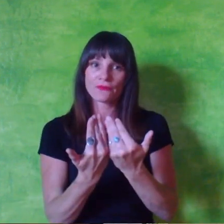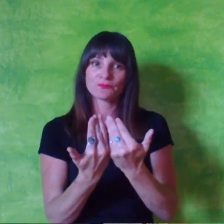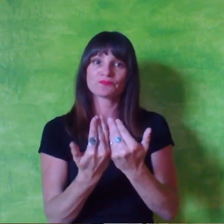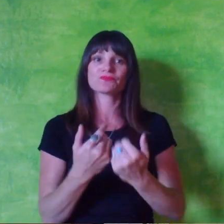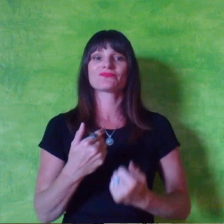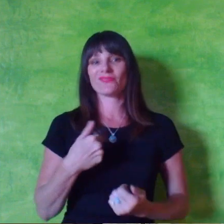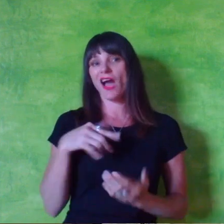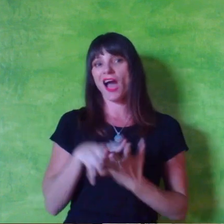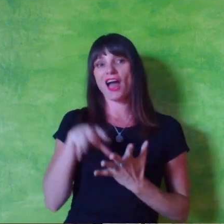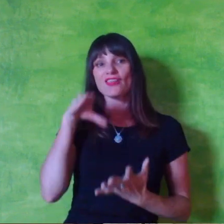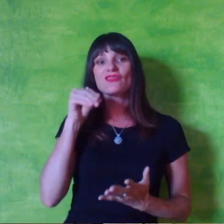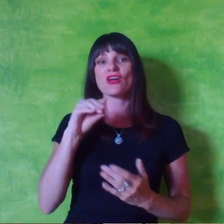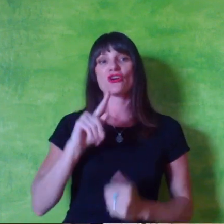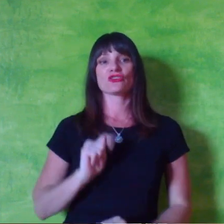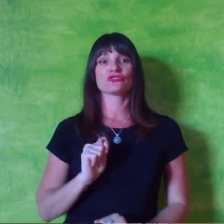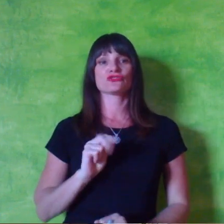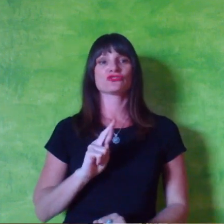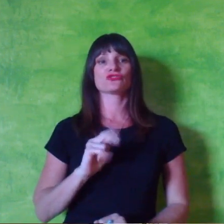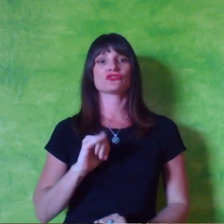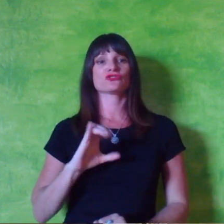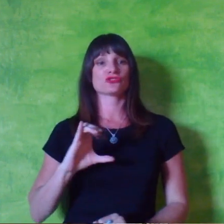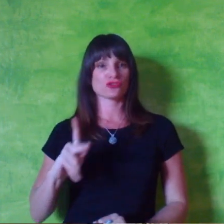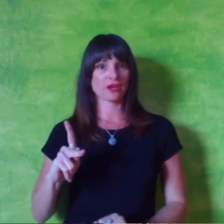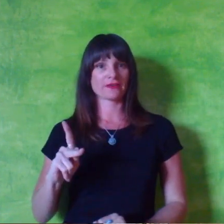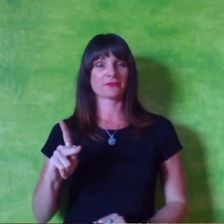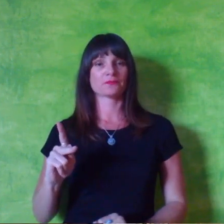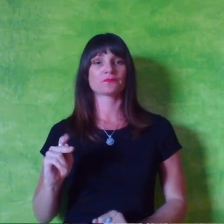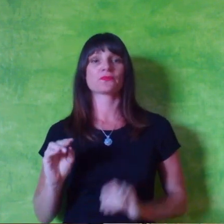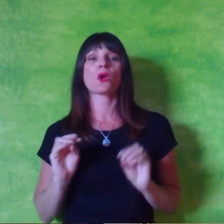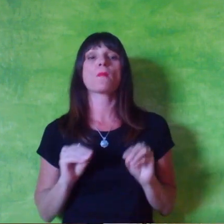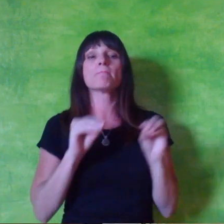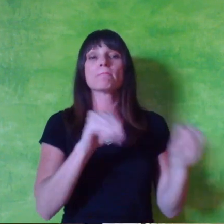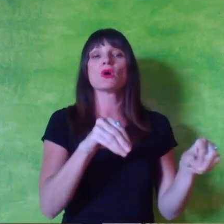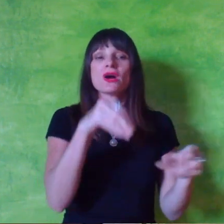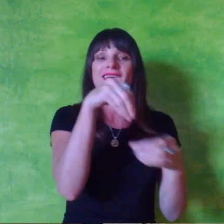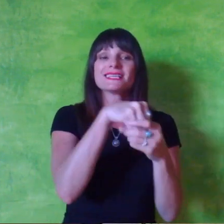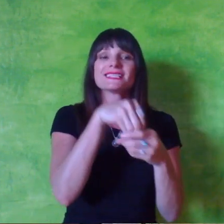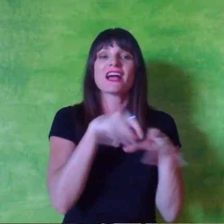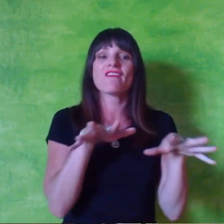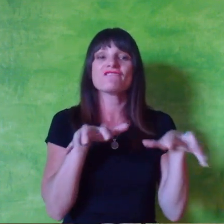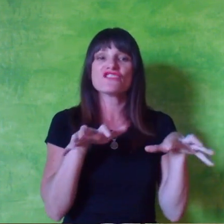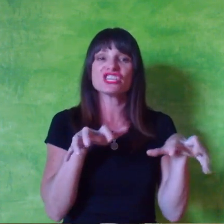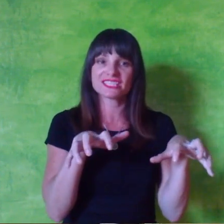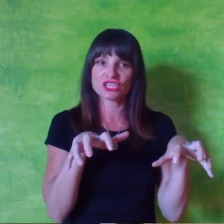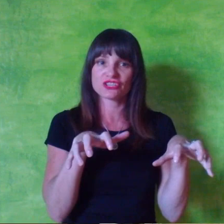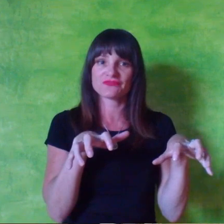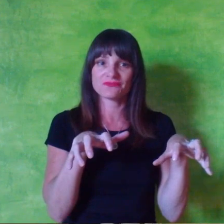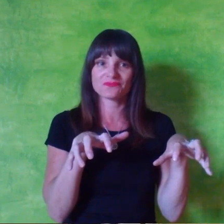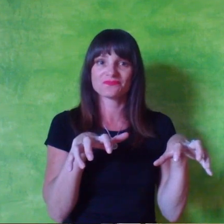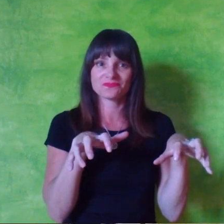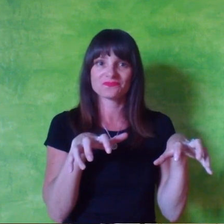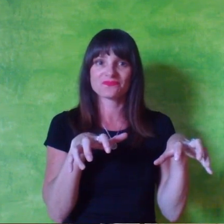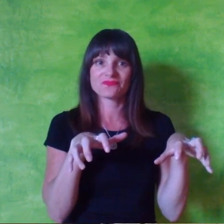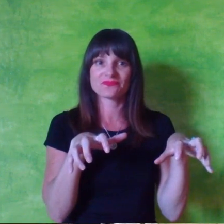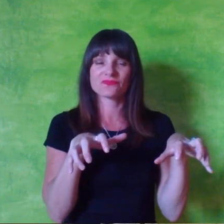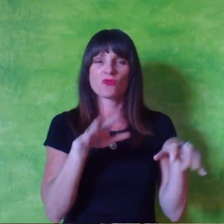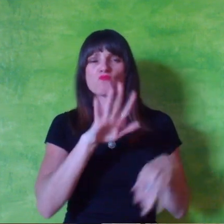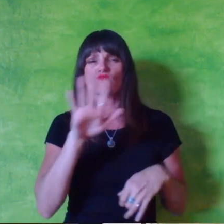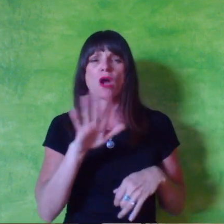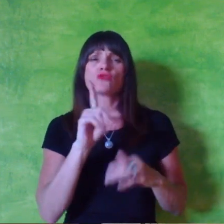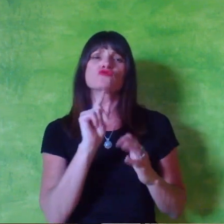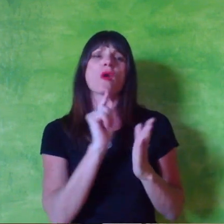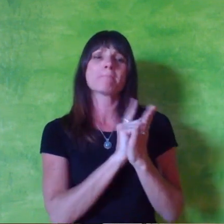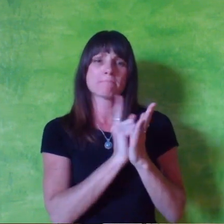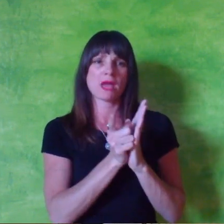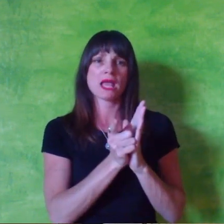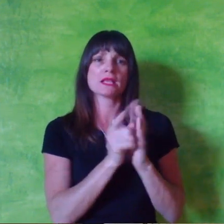it. And what we're going to do is we're going to put this in the freezer for about 20 minutes. It's not going to freeze or anything, but it's going to start drawing some